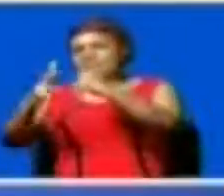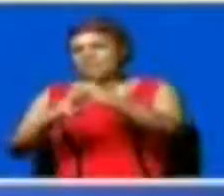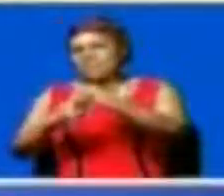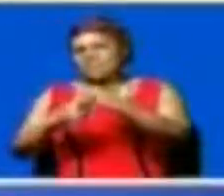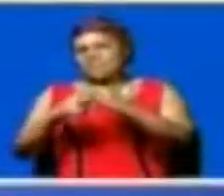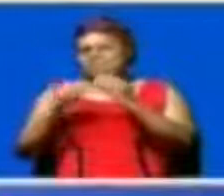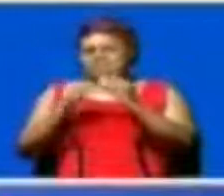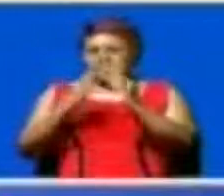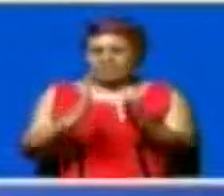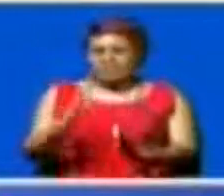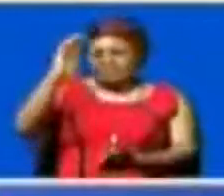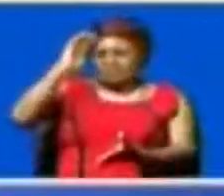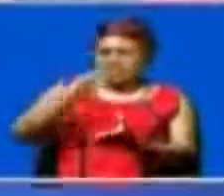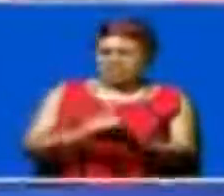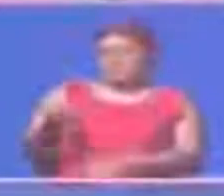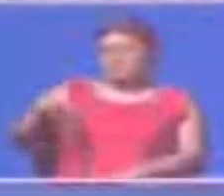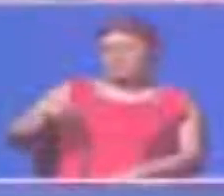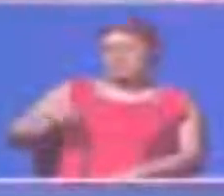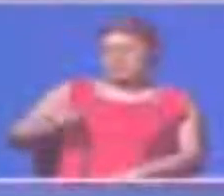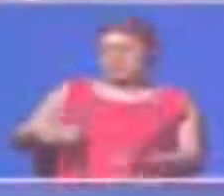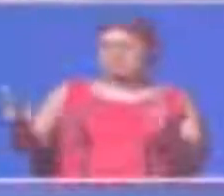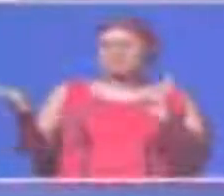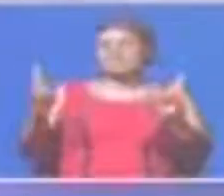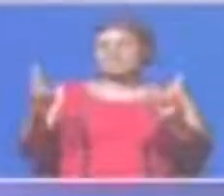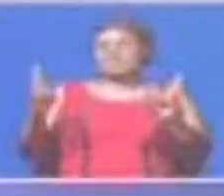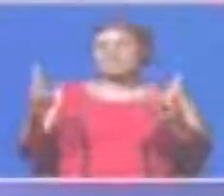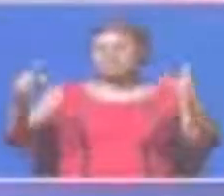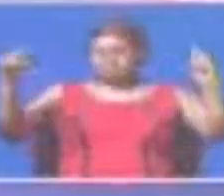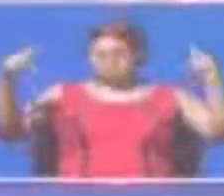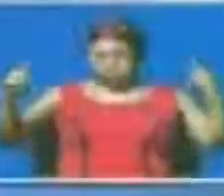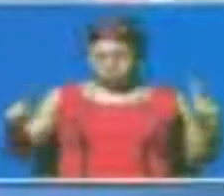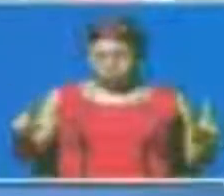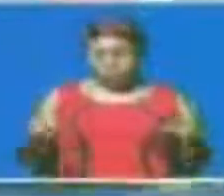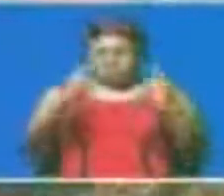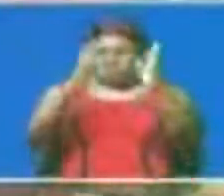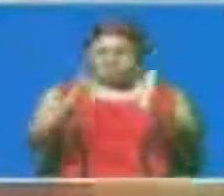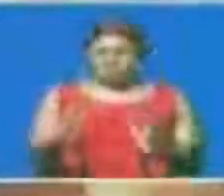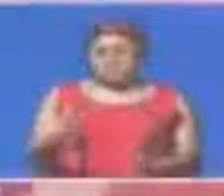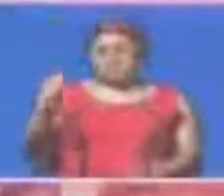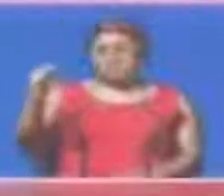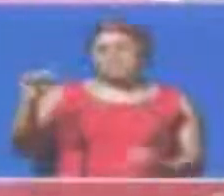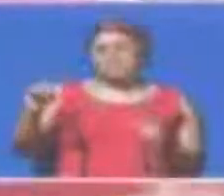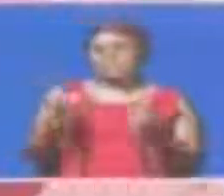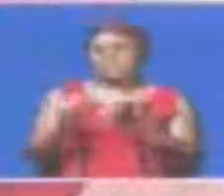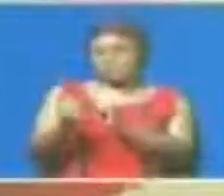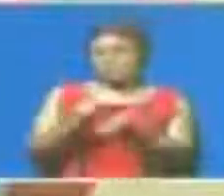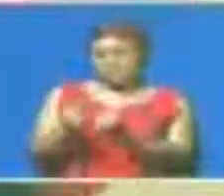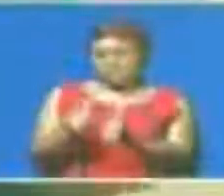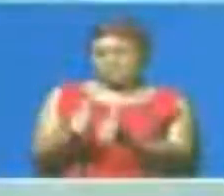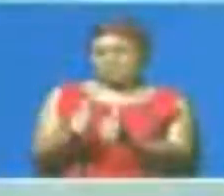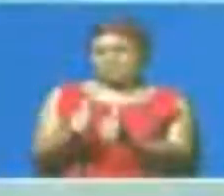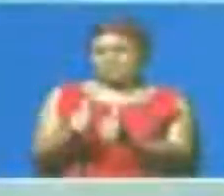coach Mukasa Amboko believes his girls have what it takes to star. Abula Ahmed, KTN Sports.